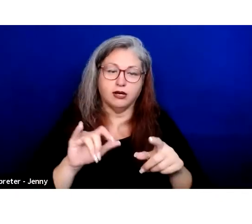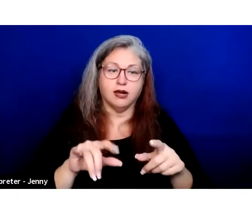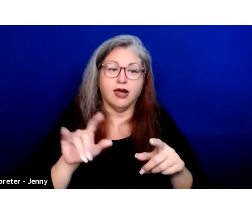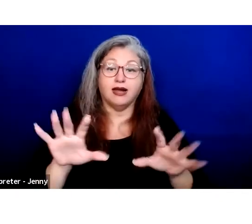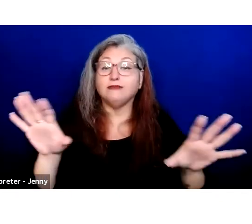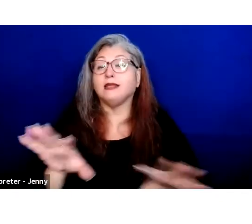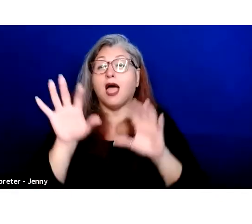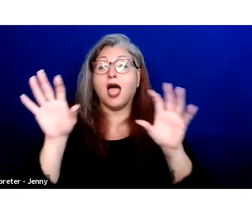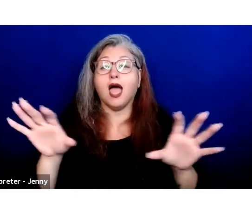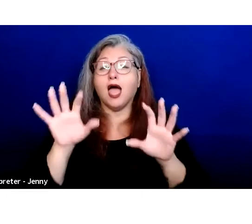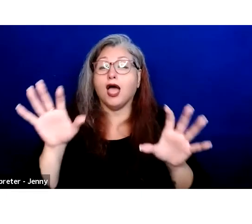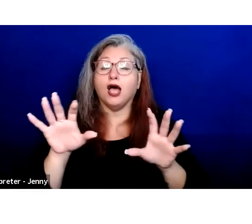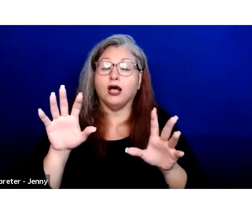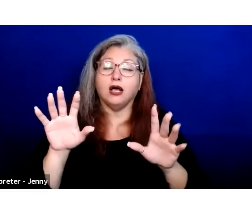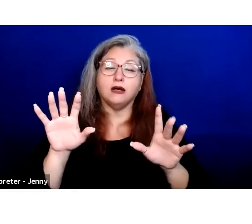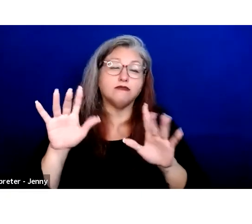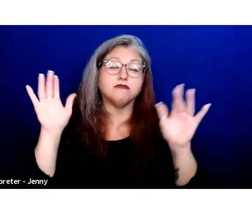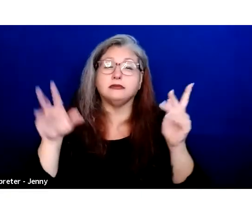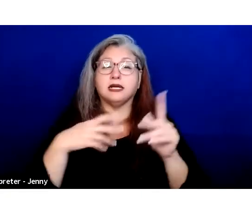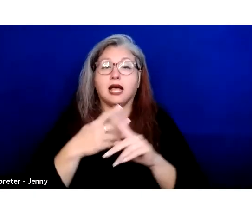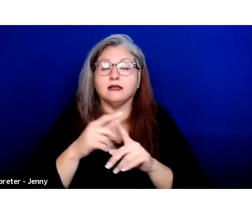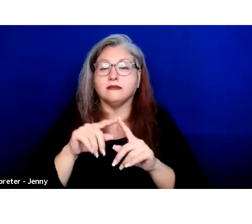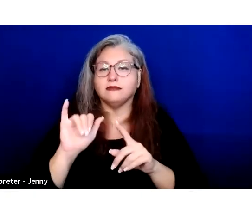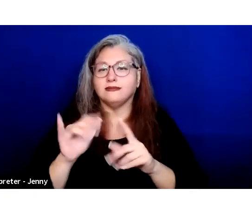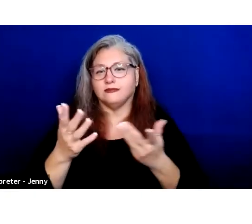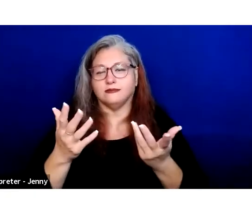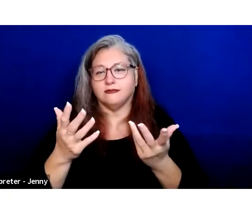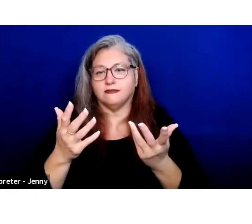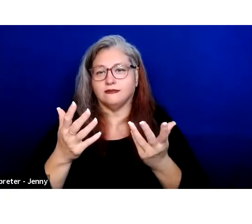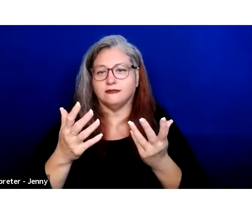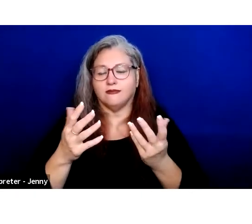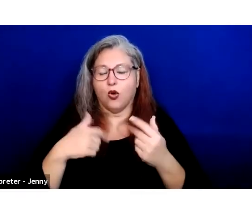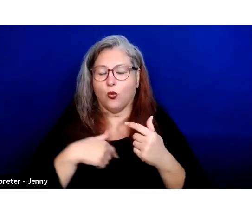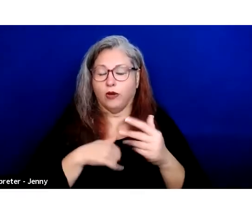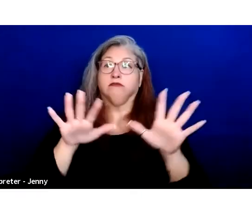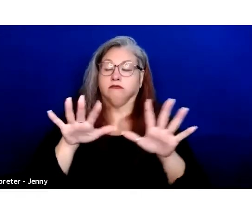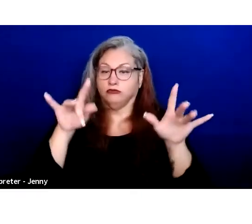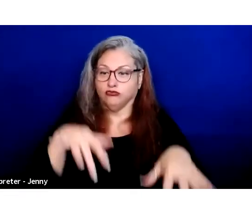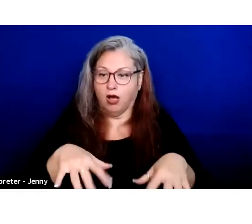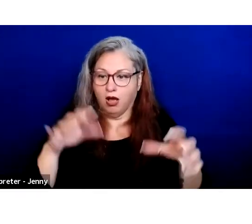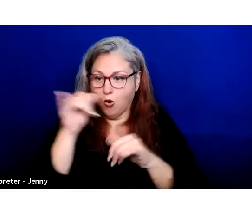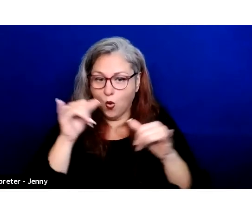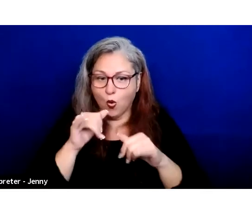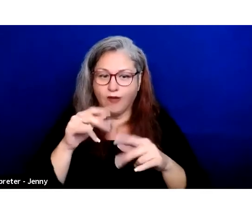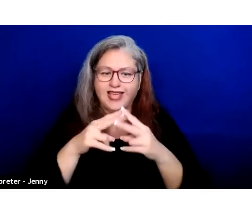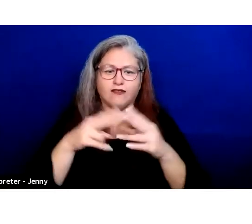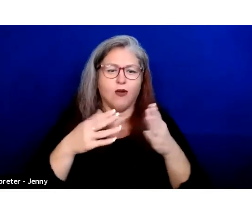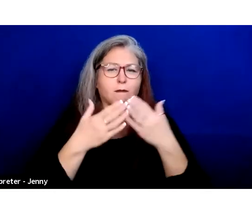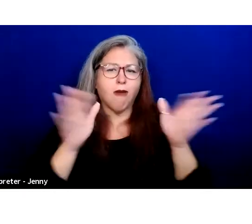forms of fashion racism in particular here are those that, that shock us, those that are public, that